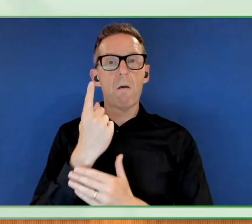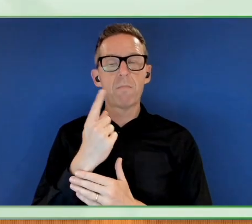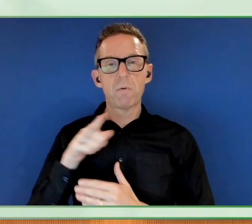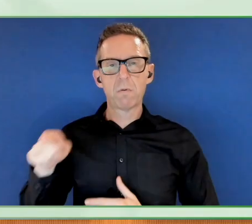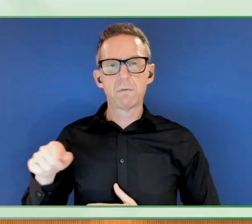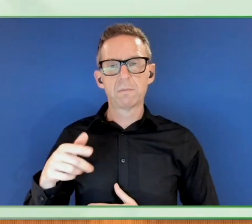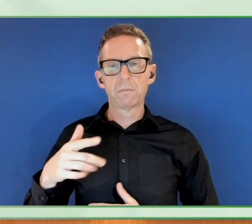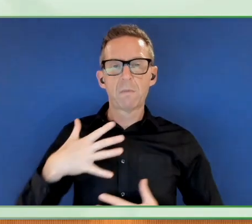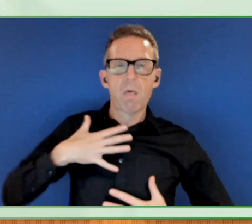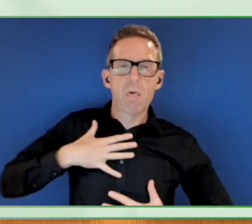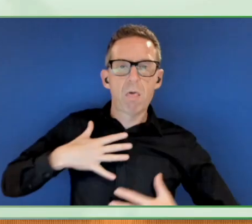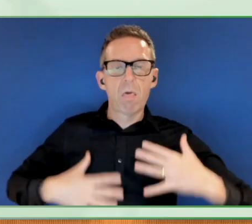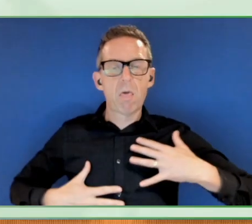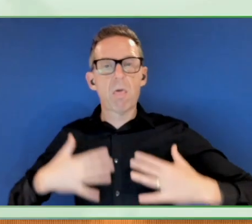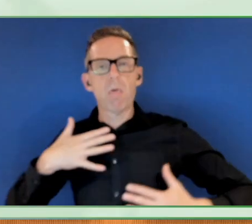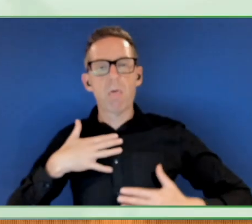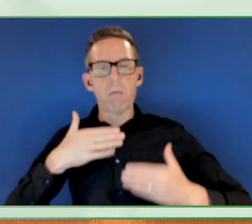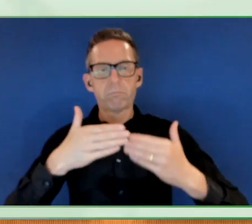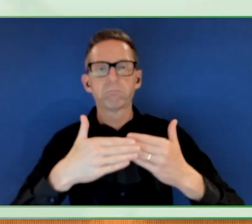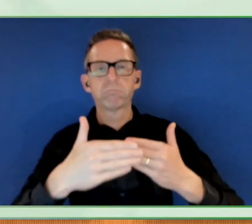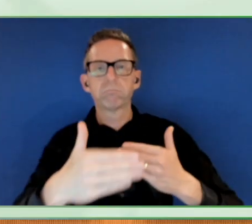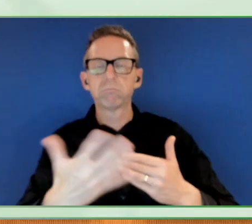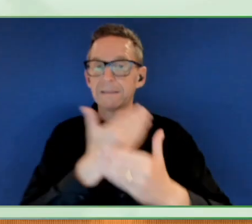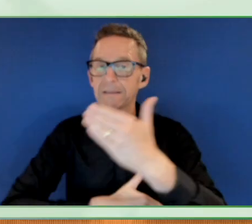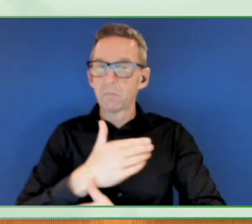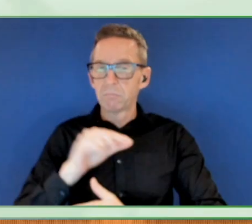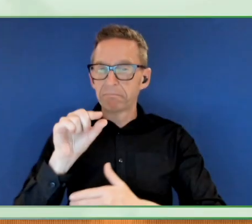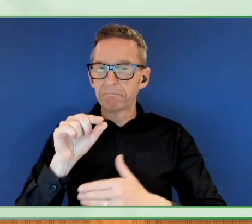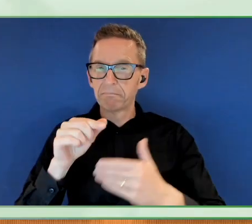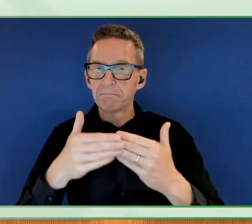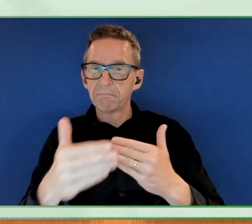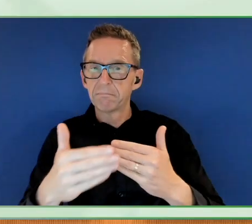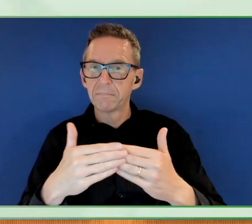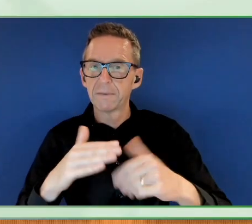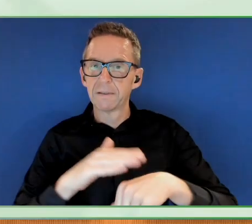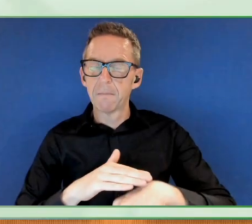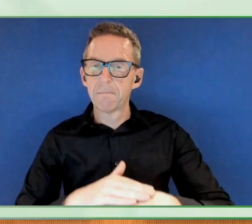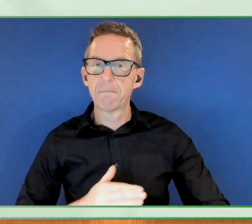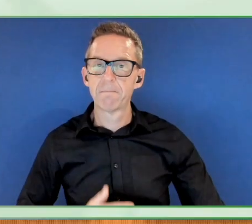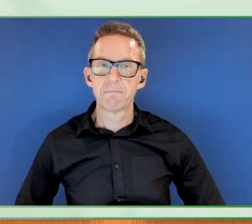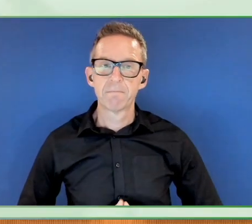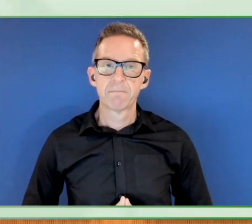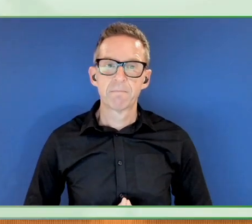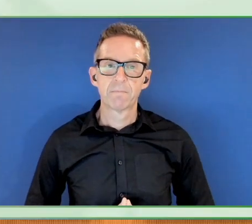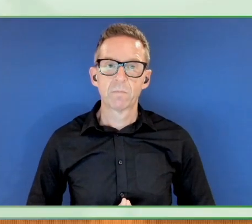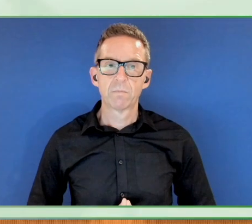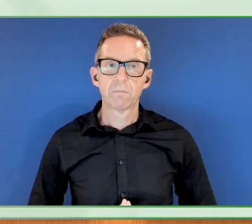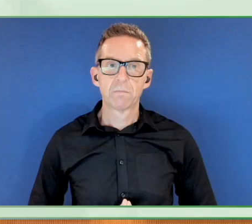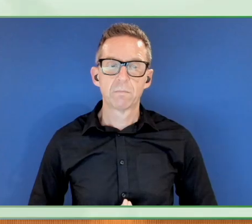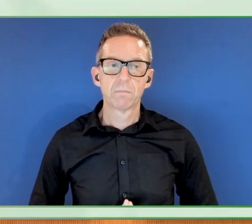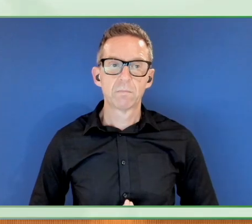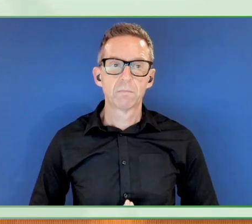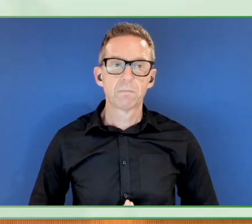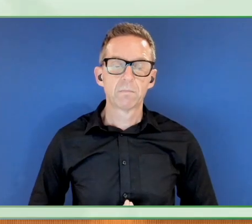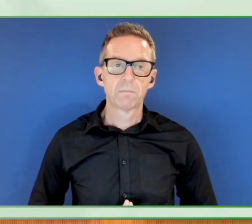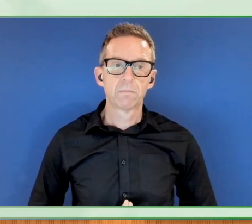impairments. And the last thing I want to show you is this map of Norway. Not